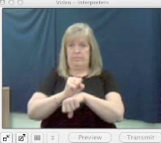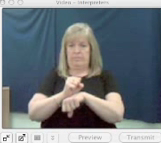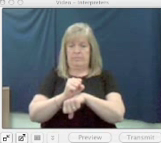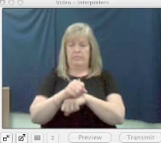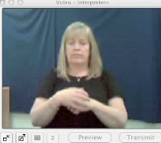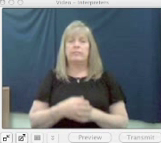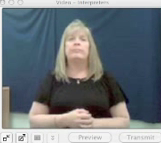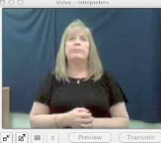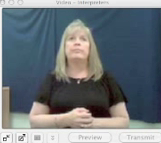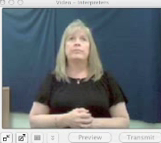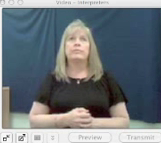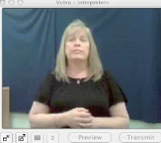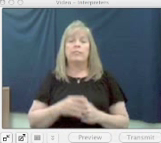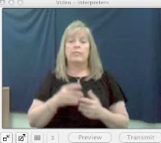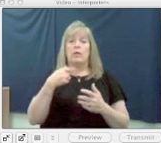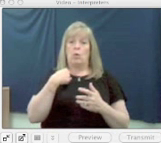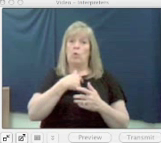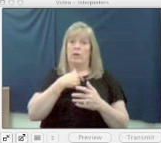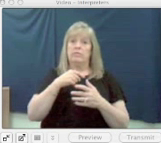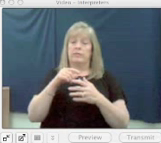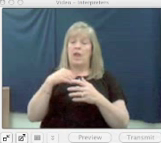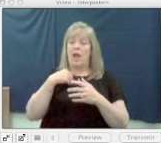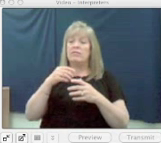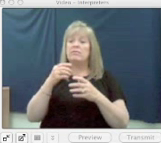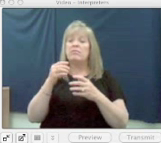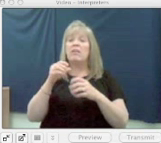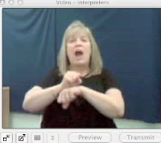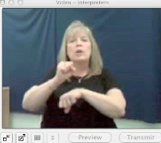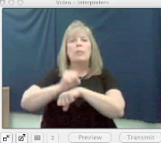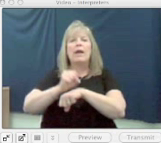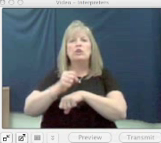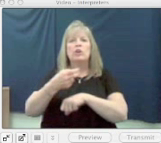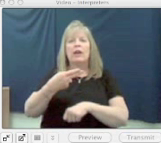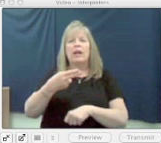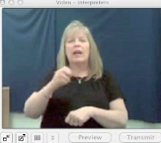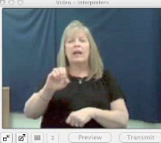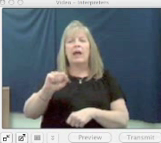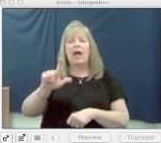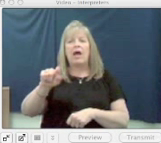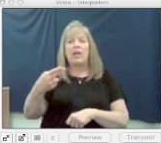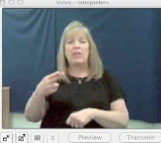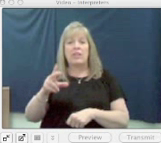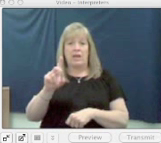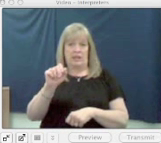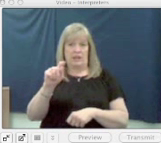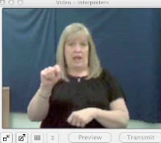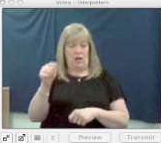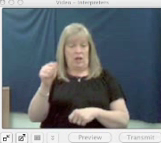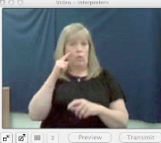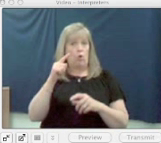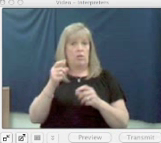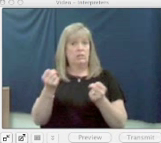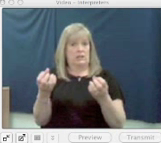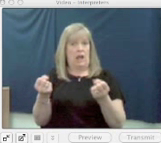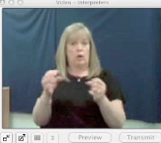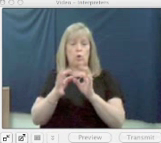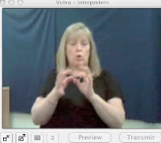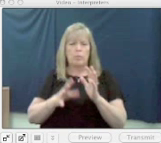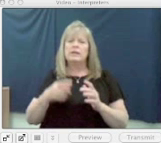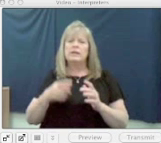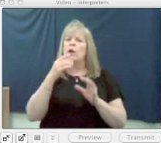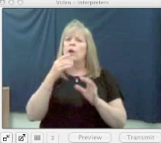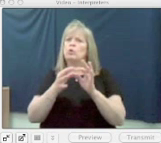Our occupational health data on sign language interpreters shows that interpreters suffer quite significantly compared to